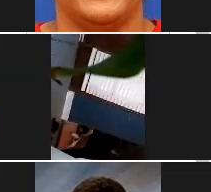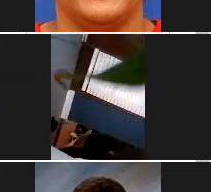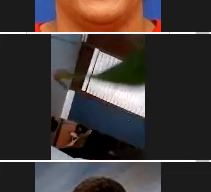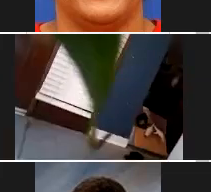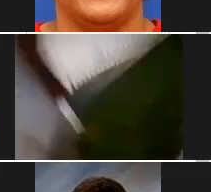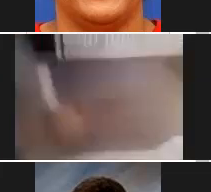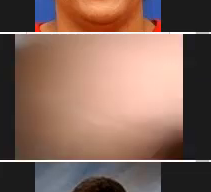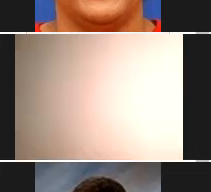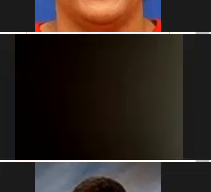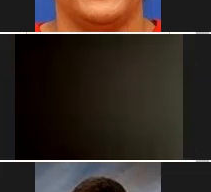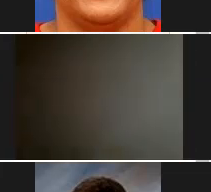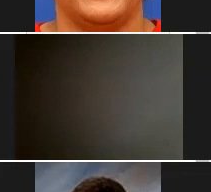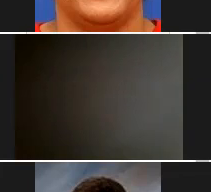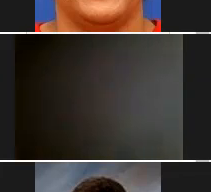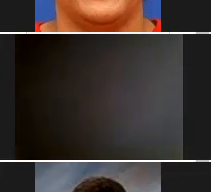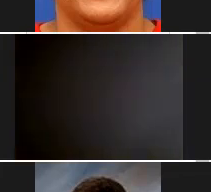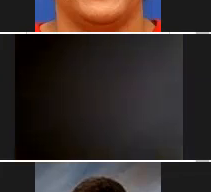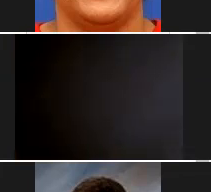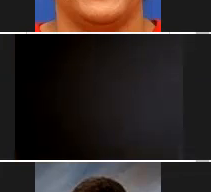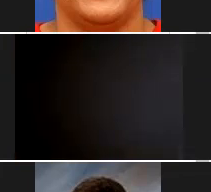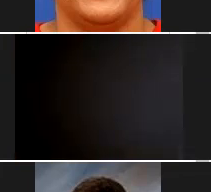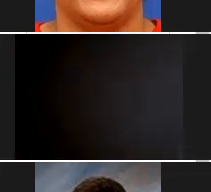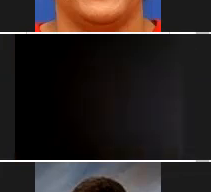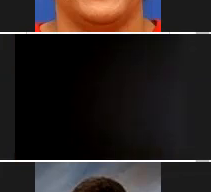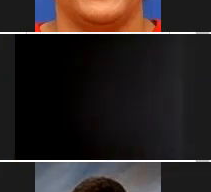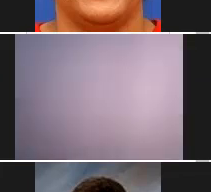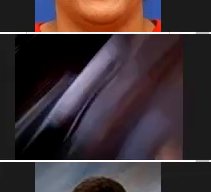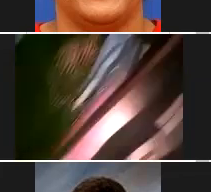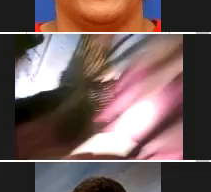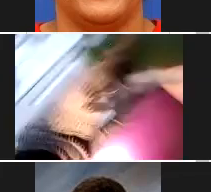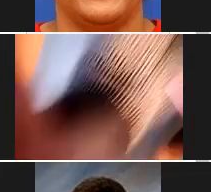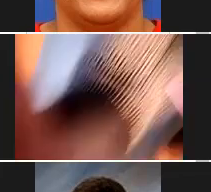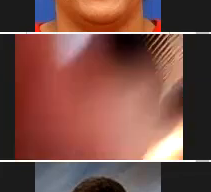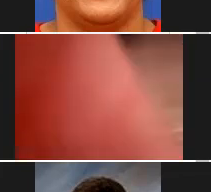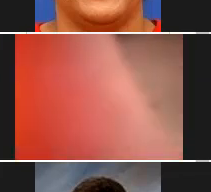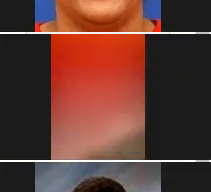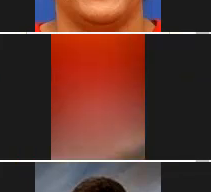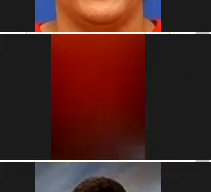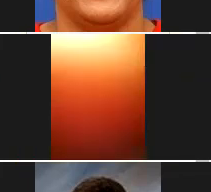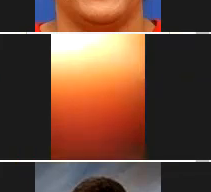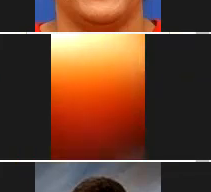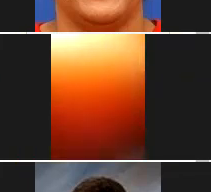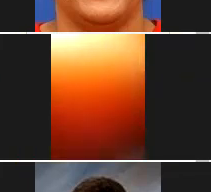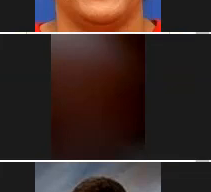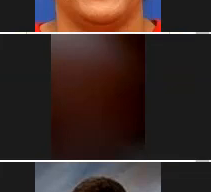asking I was just asking a general question. That's all I was doing. Oh, no problem. Not at all. Right. So yeah, I